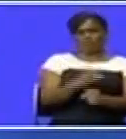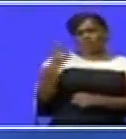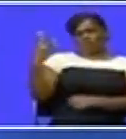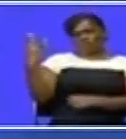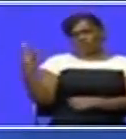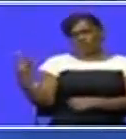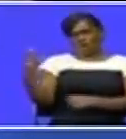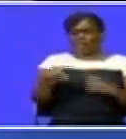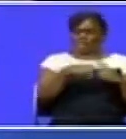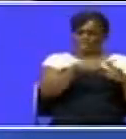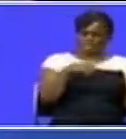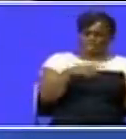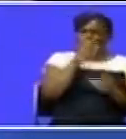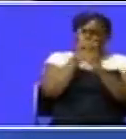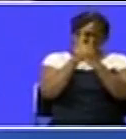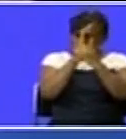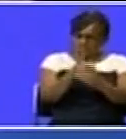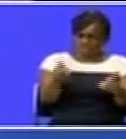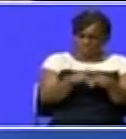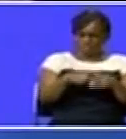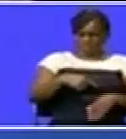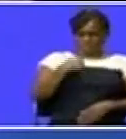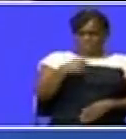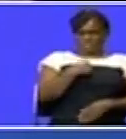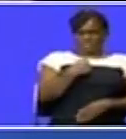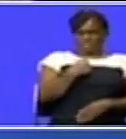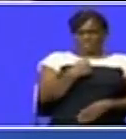prey to poachers. Besides tourism, these mega